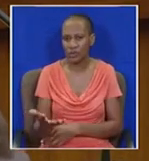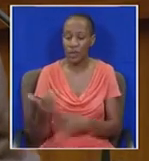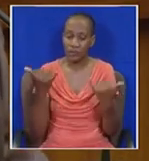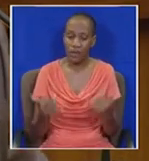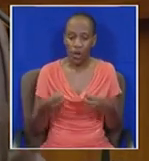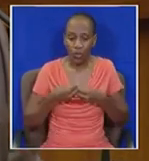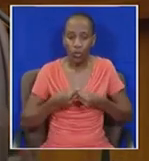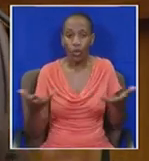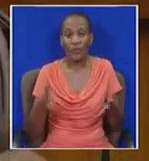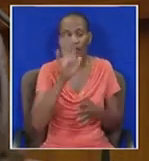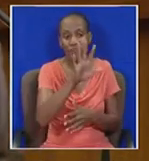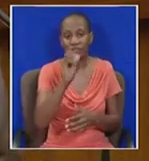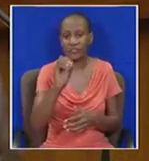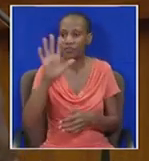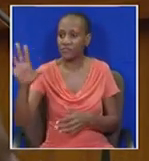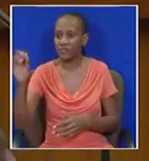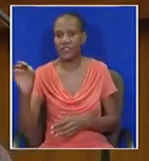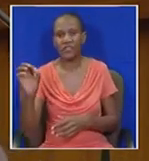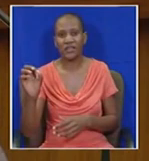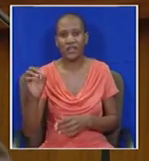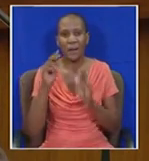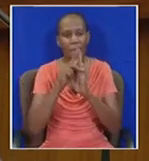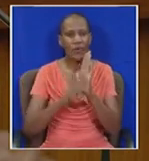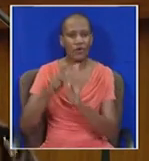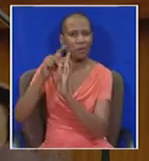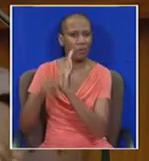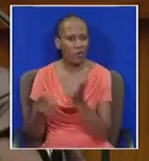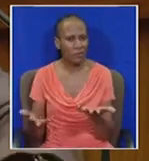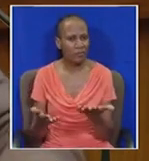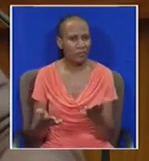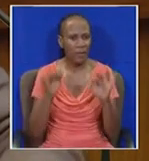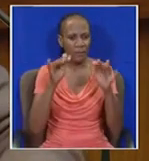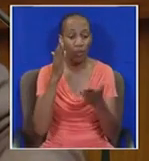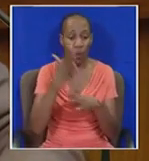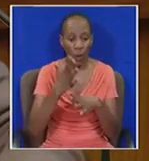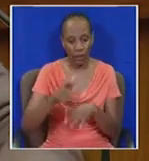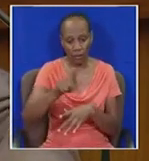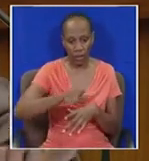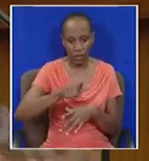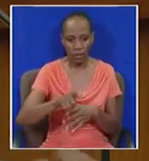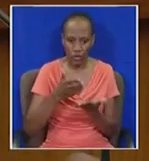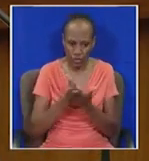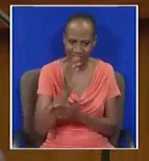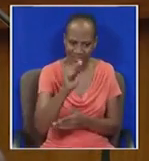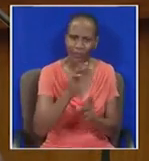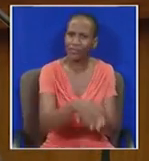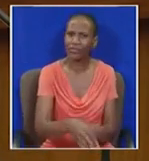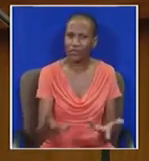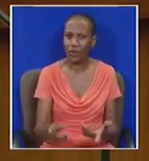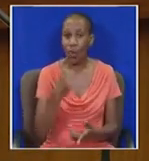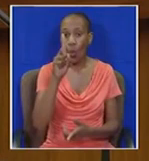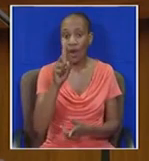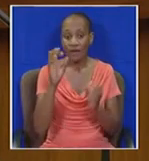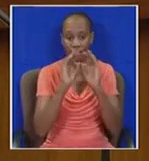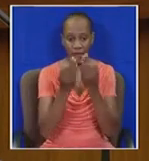so-called 50-50 program, strengthening of the relative rights of people working the land, the one household, 1